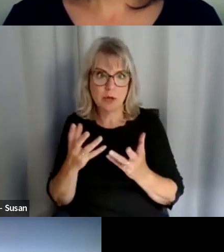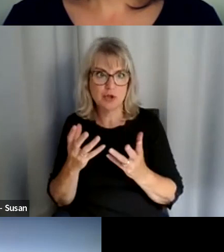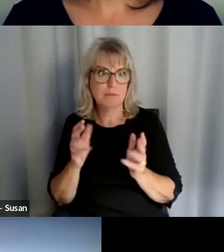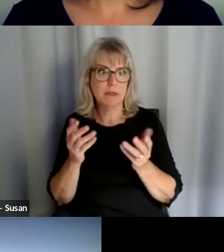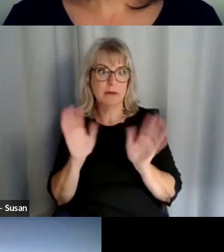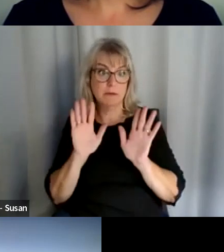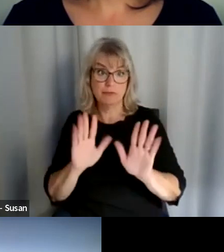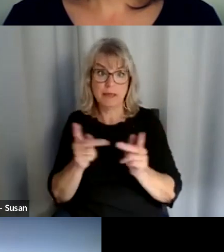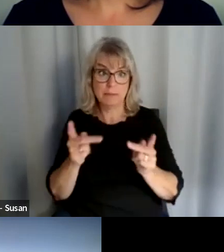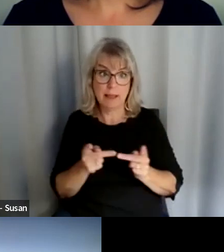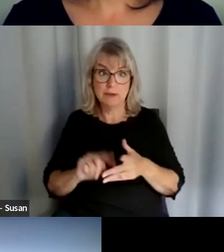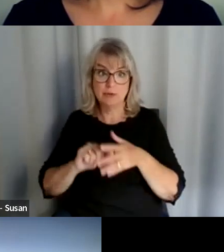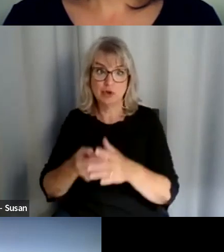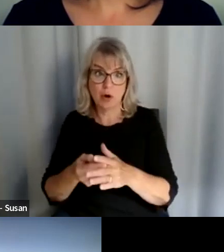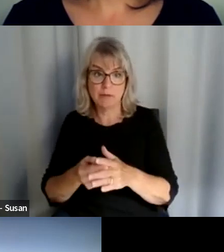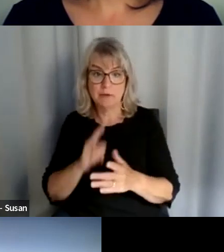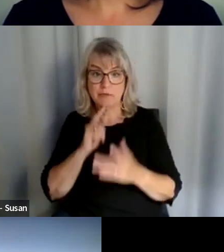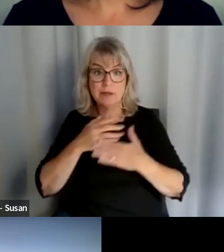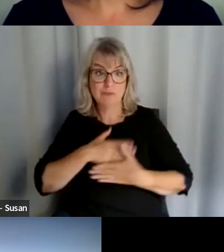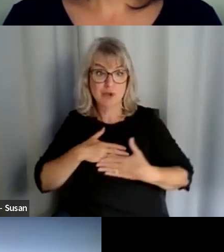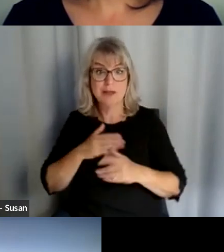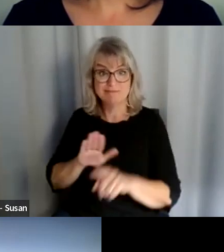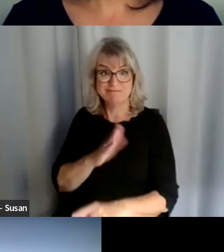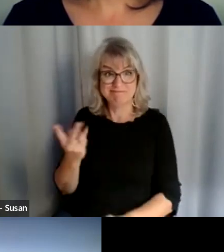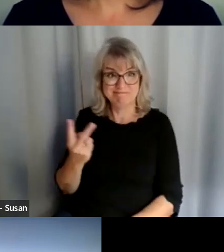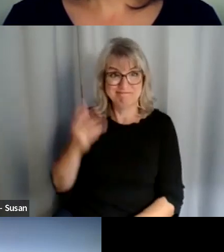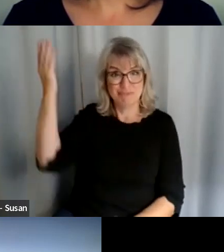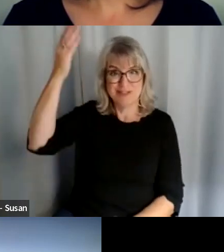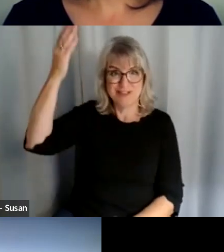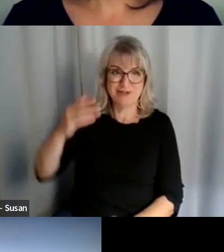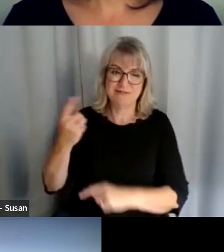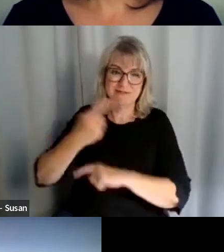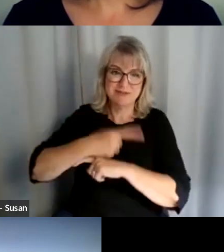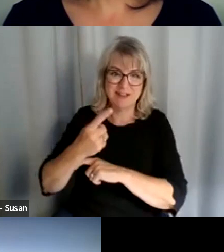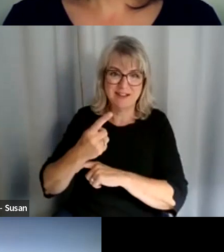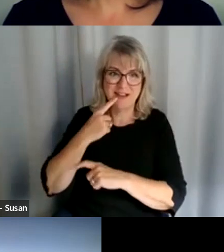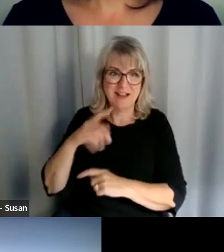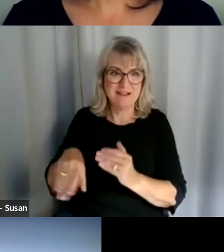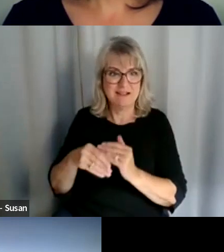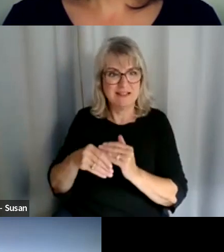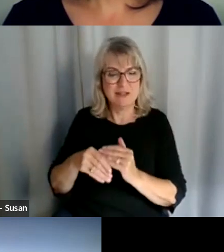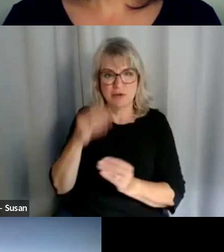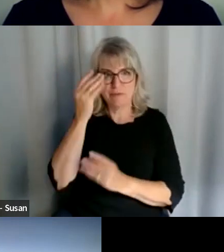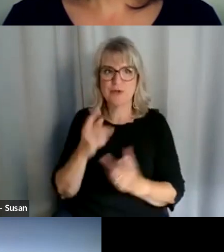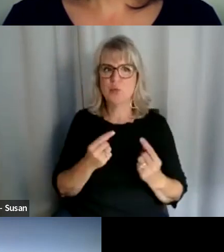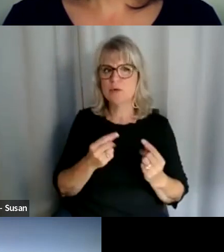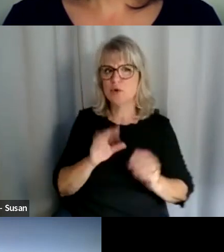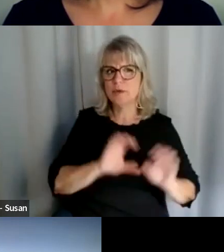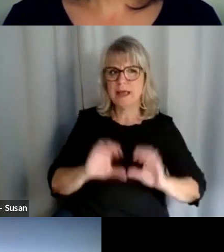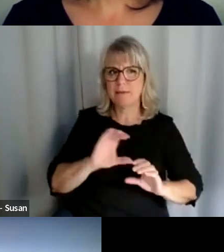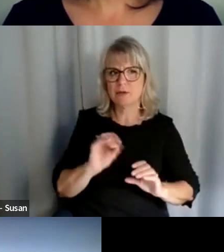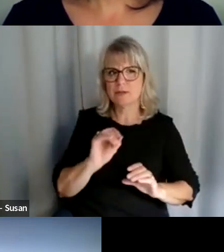start. So I really appreciate the presentation today and getting some additional information as what do we do about the chemicals of